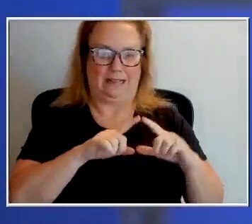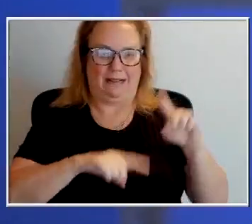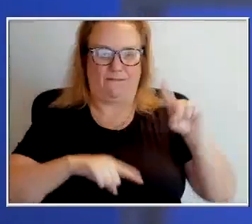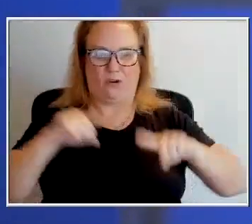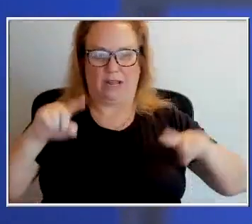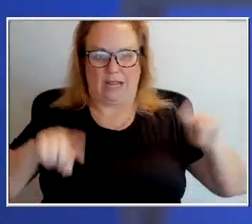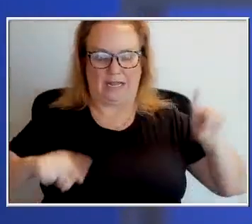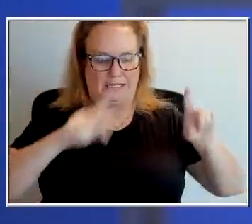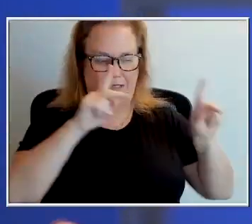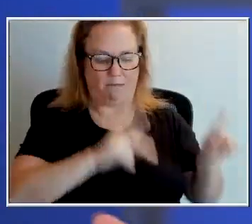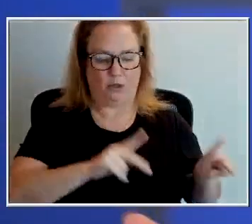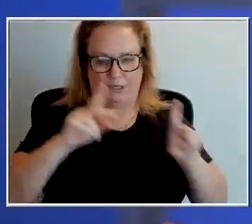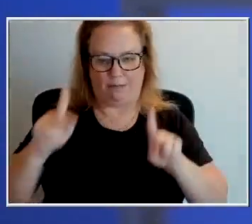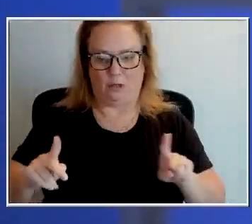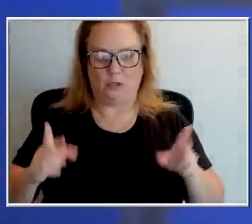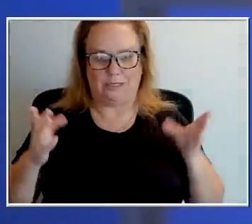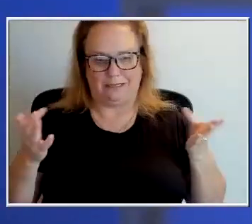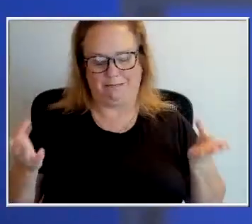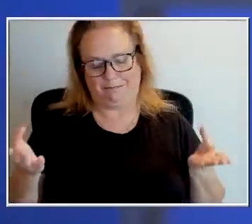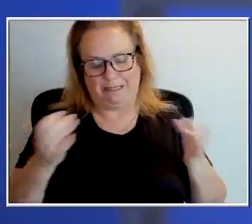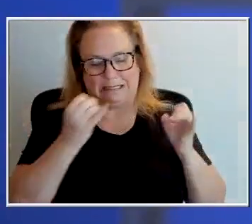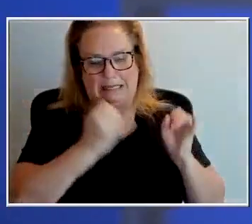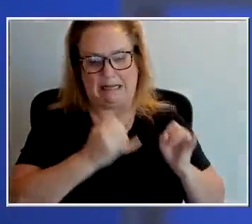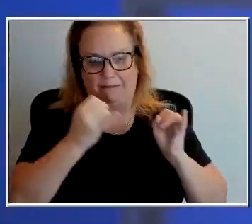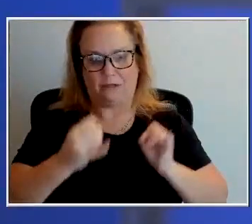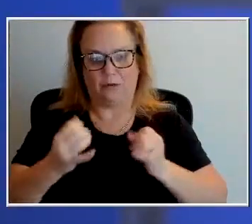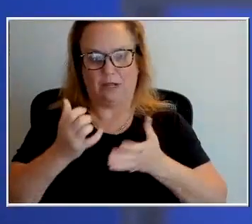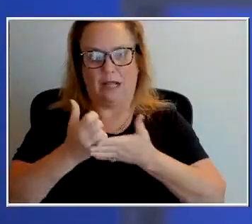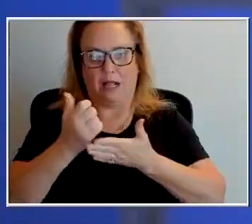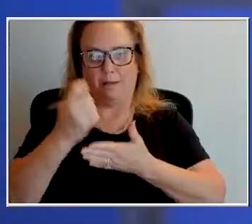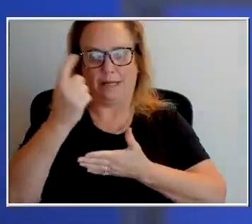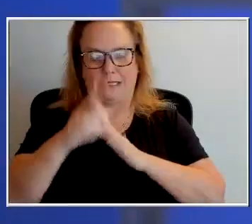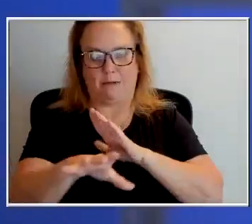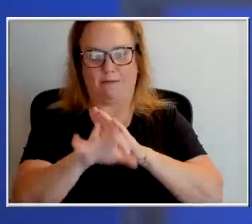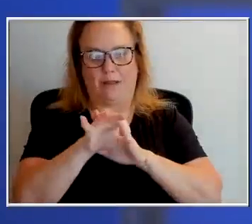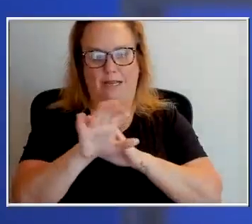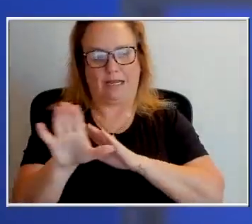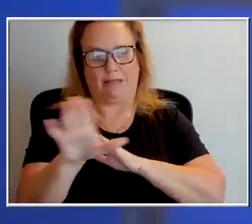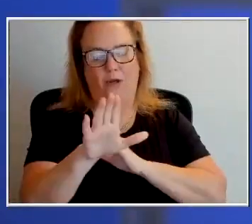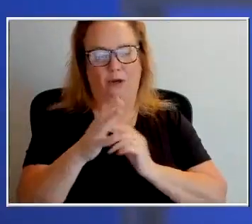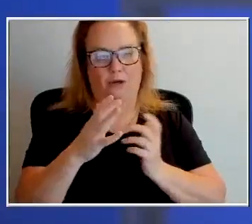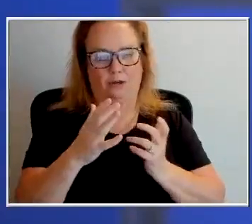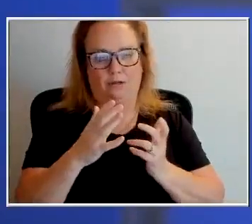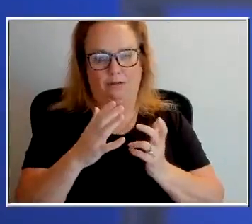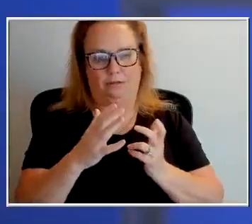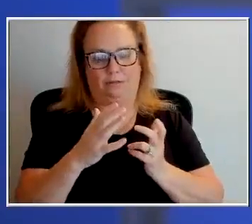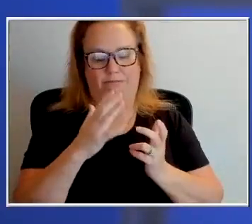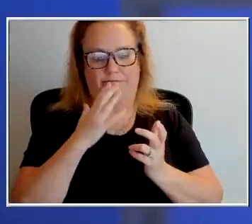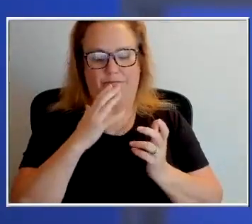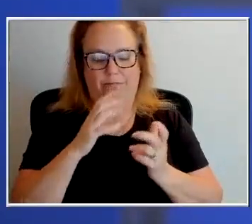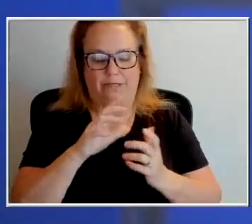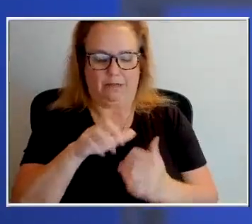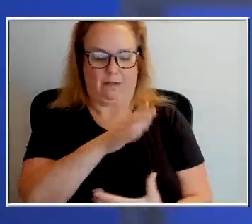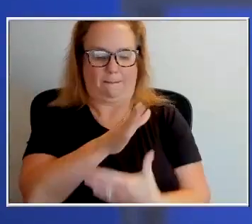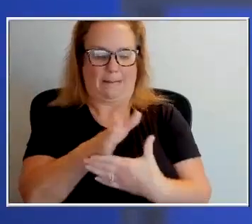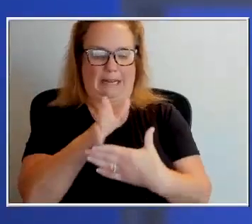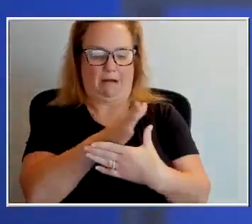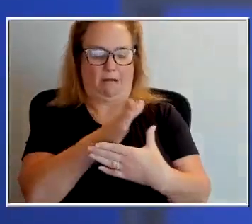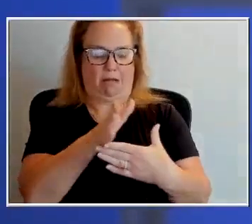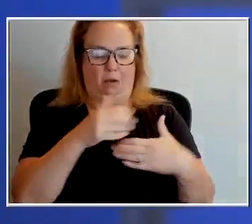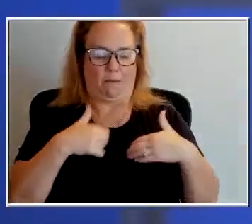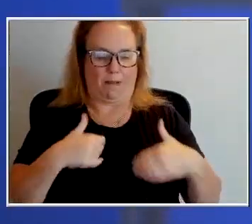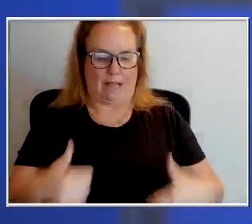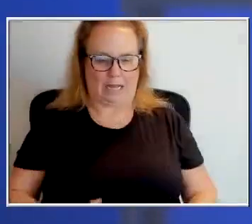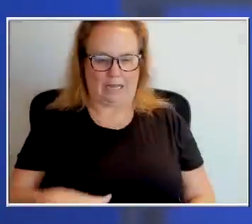person to person. And so helping someone find their healthy stature and body composition and where